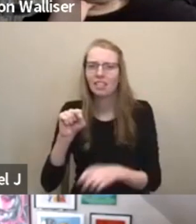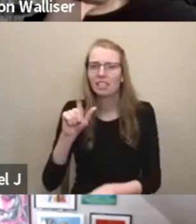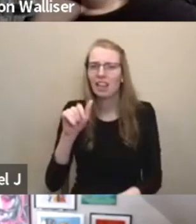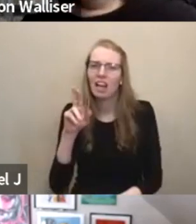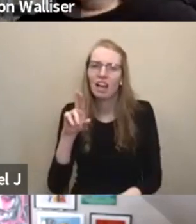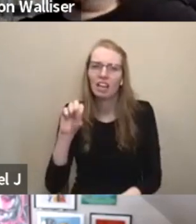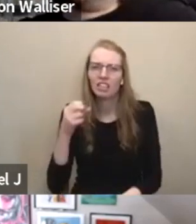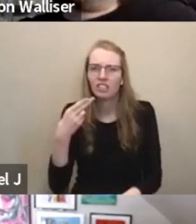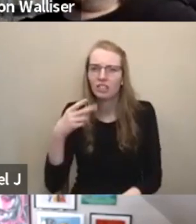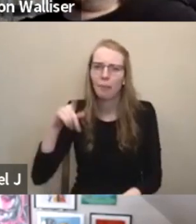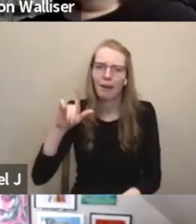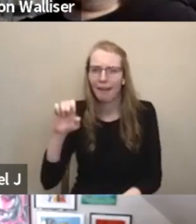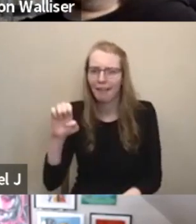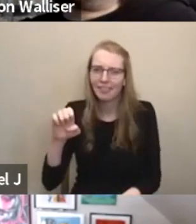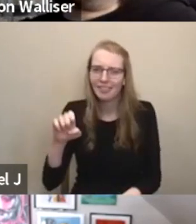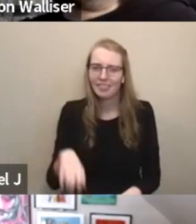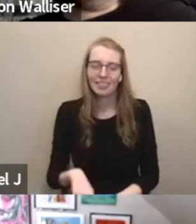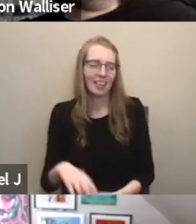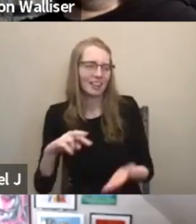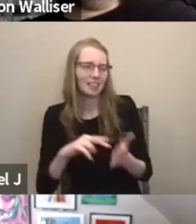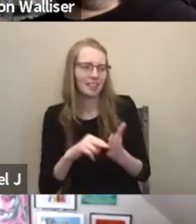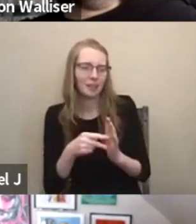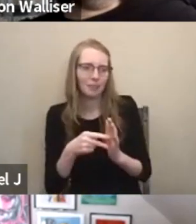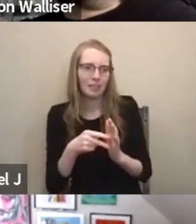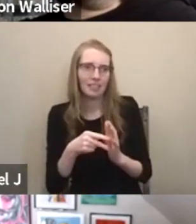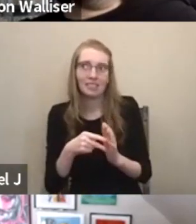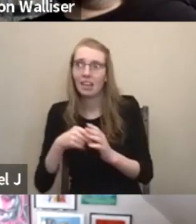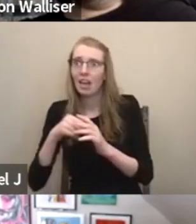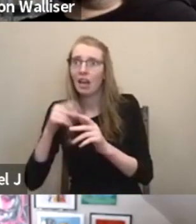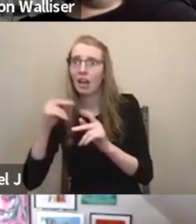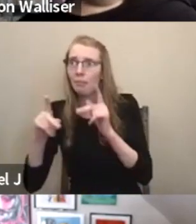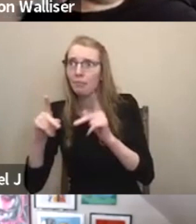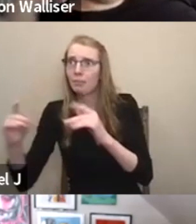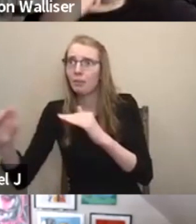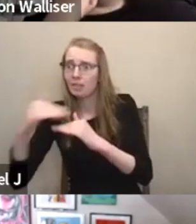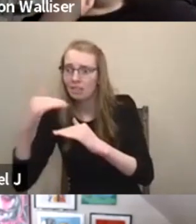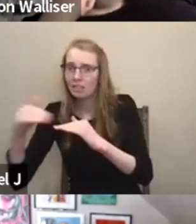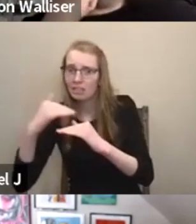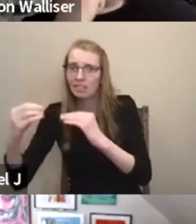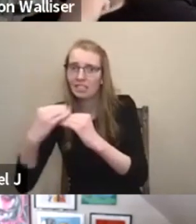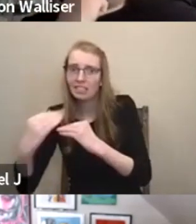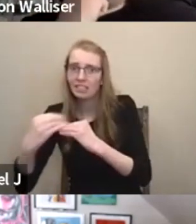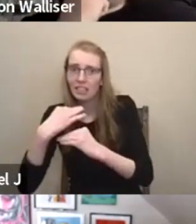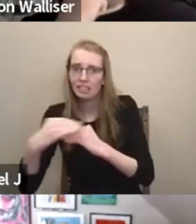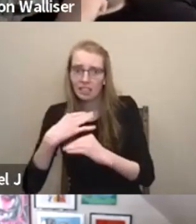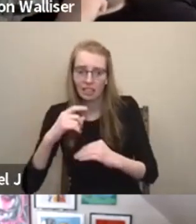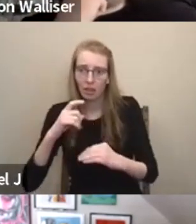that you've received to produce. At CBC, on the literary end of CBC, we would receive short